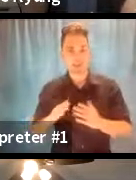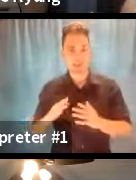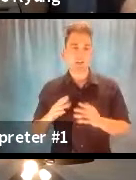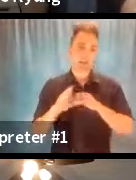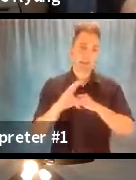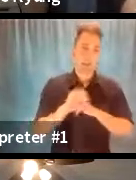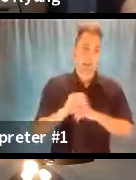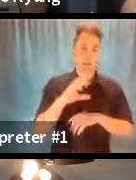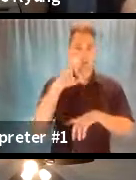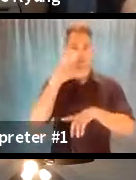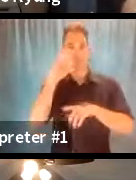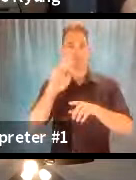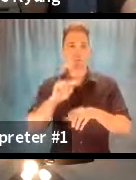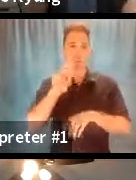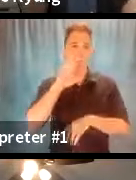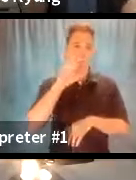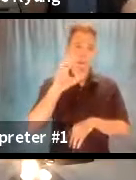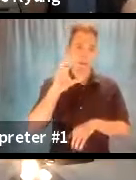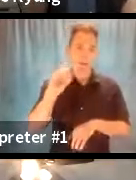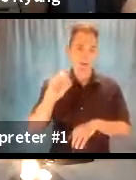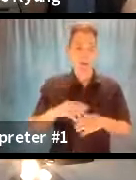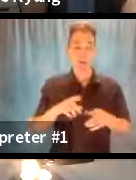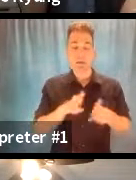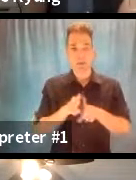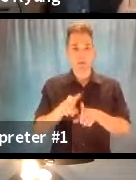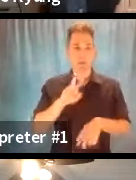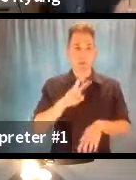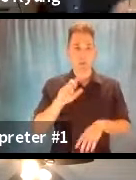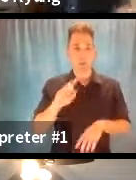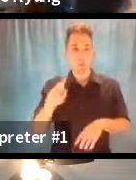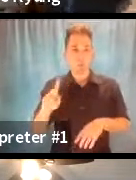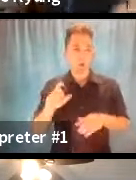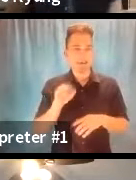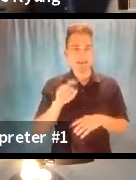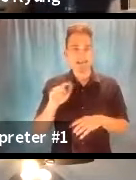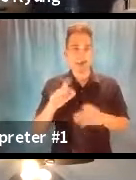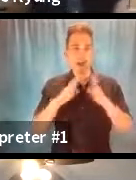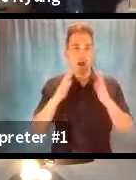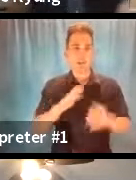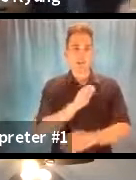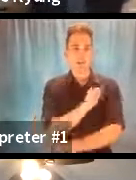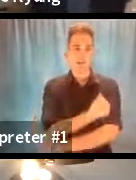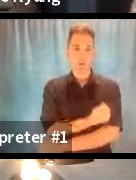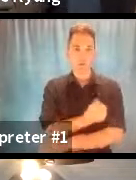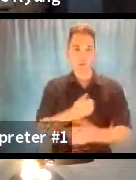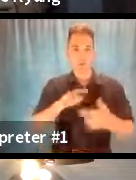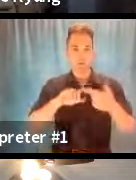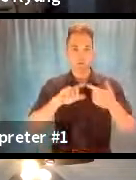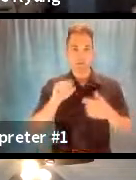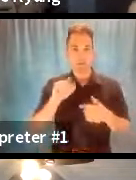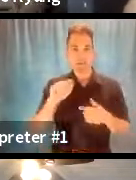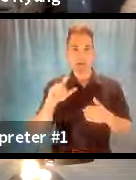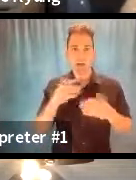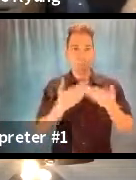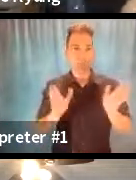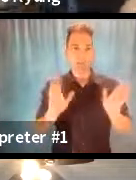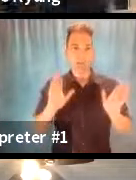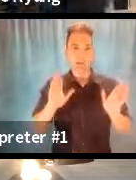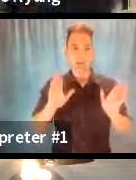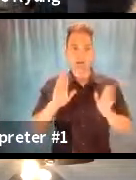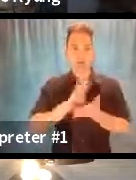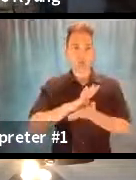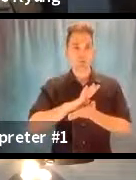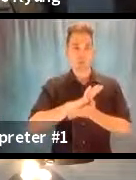Baldwin areas on behalf of 211, St. Louis Housing Authority, St. Louis Public Schools. And we've created a